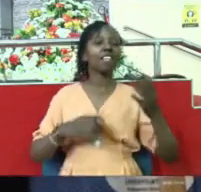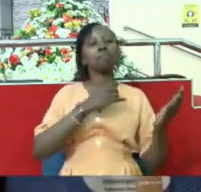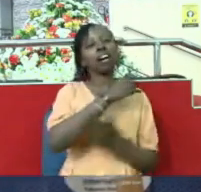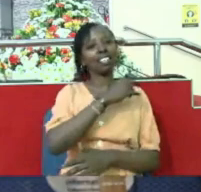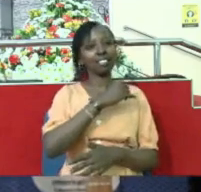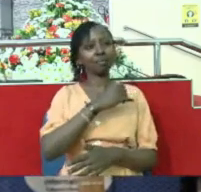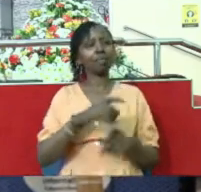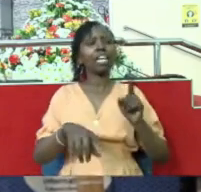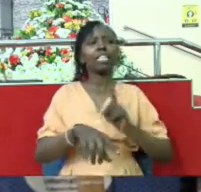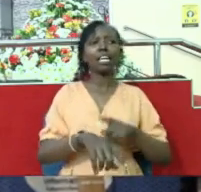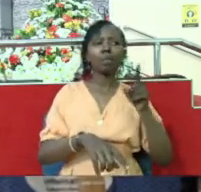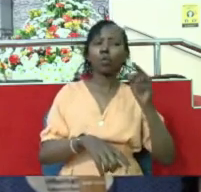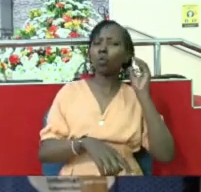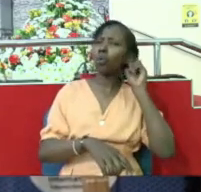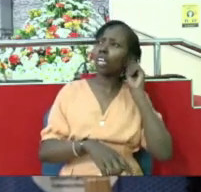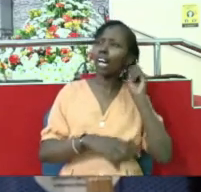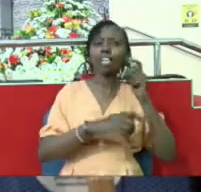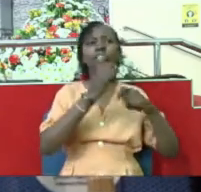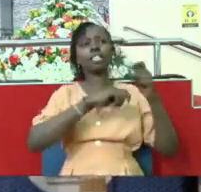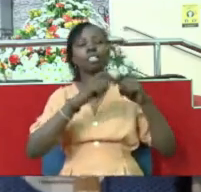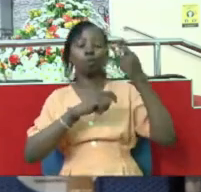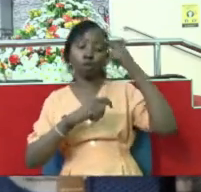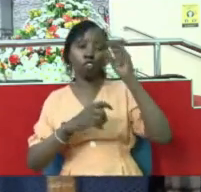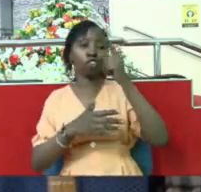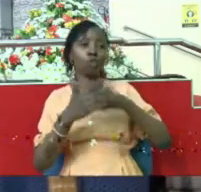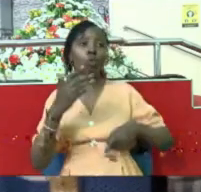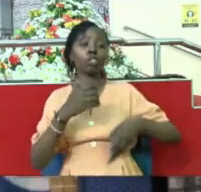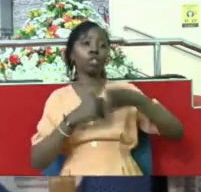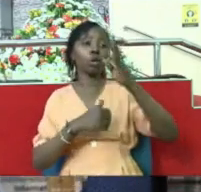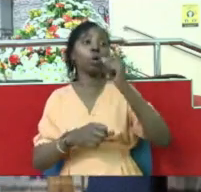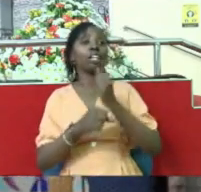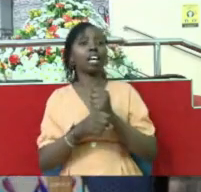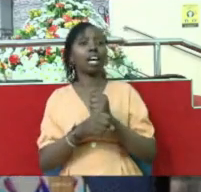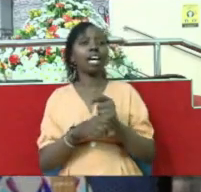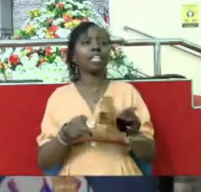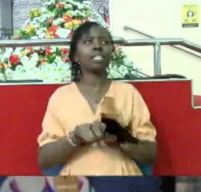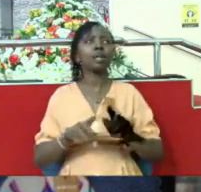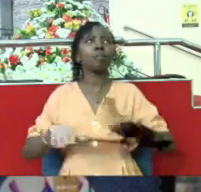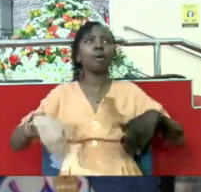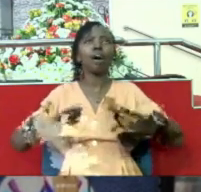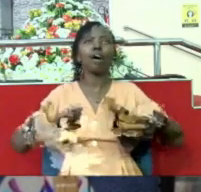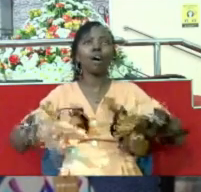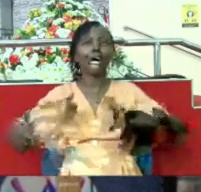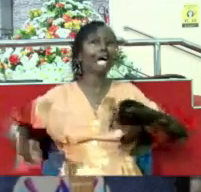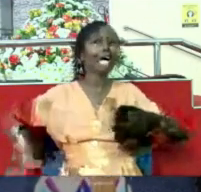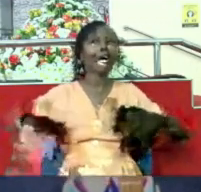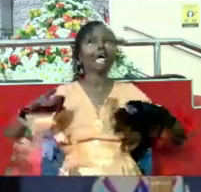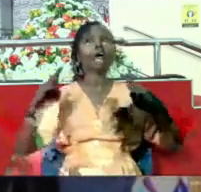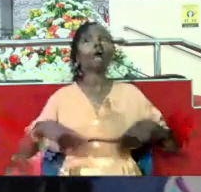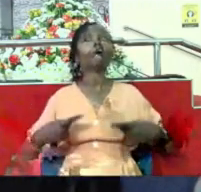Of what God has done and how excited the people are. You listen to some of the prayer